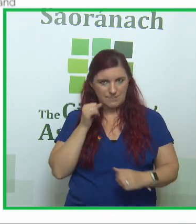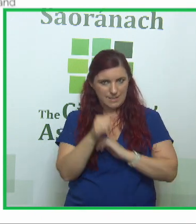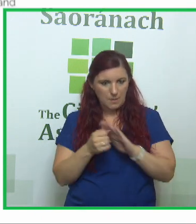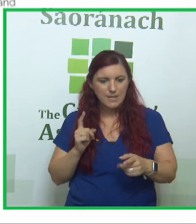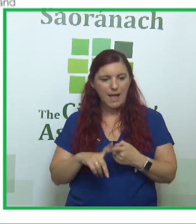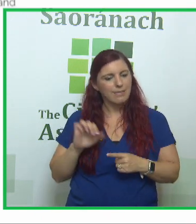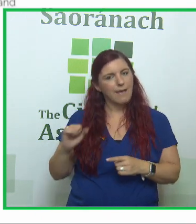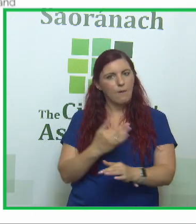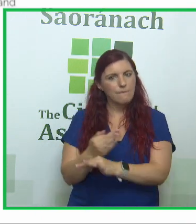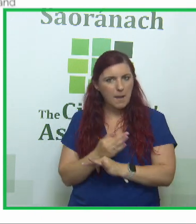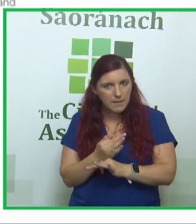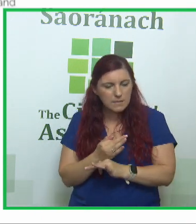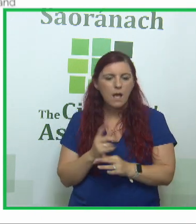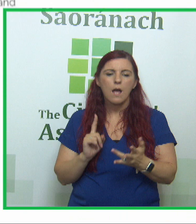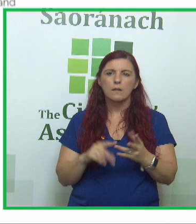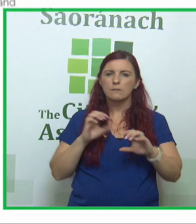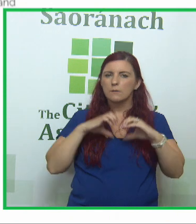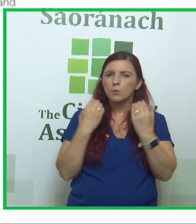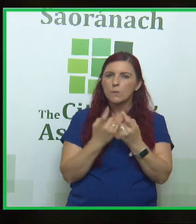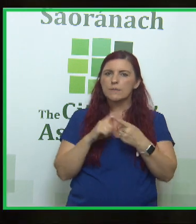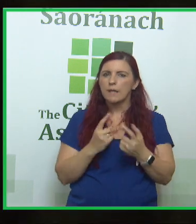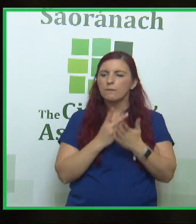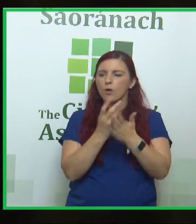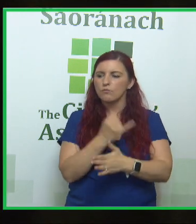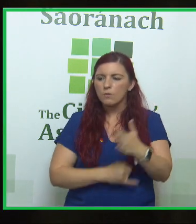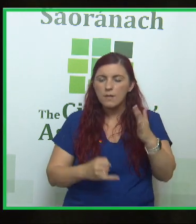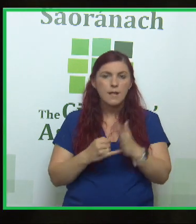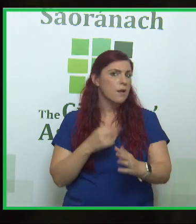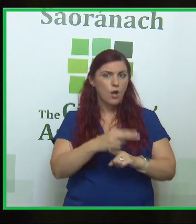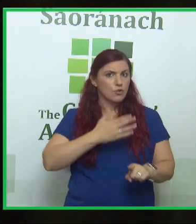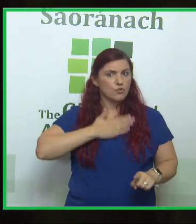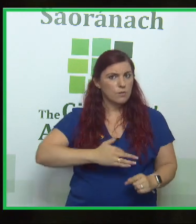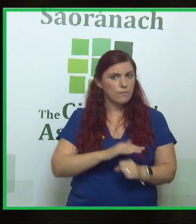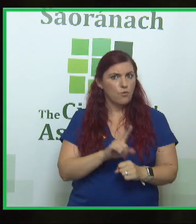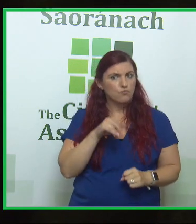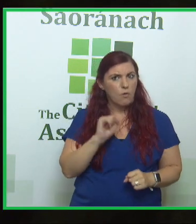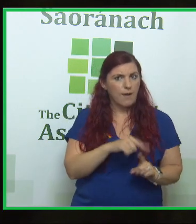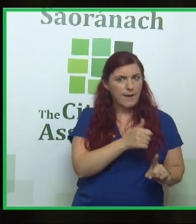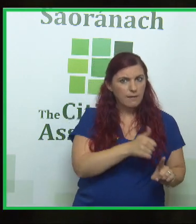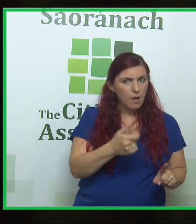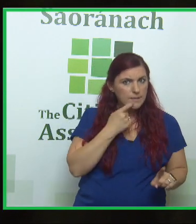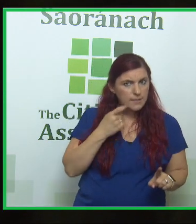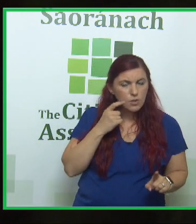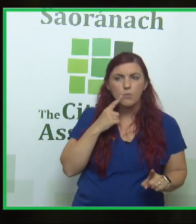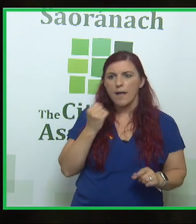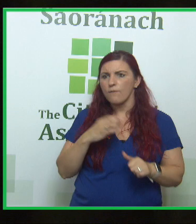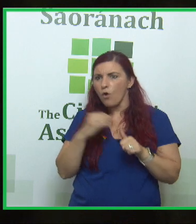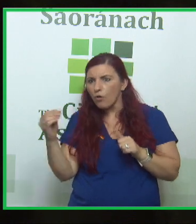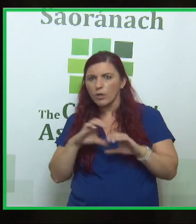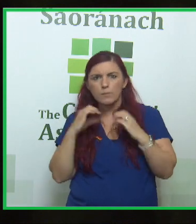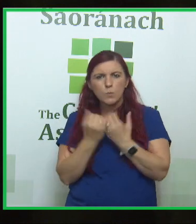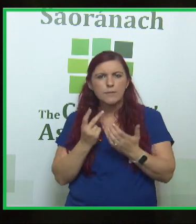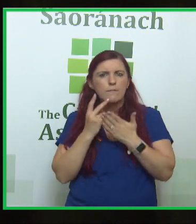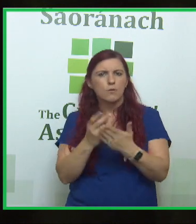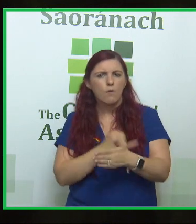families, and community and voluntary organisations, and not only drug and alcohol community and voluntary organisations,